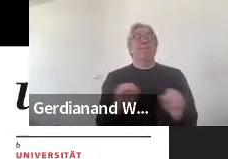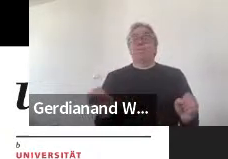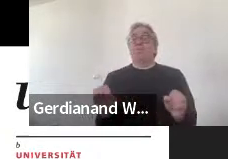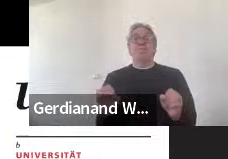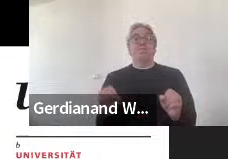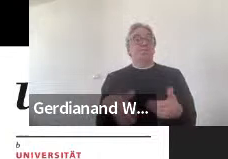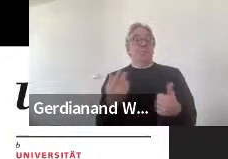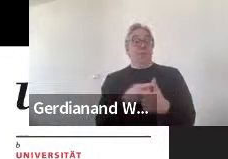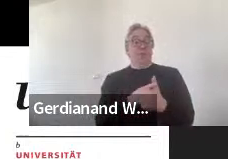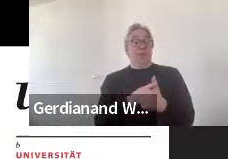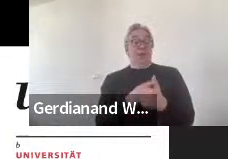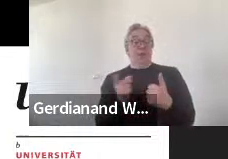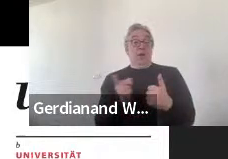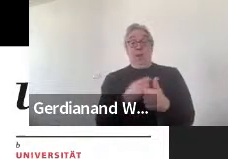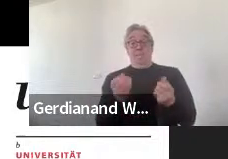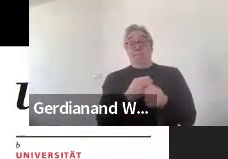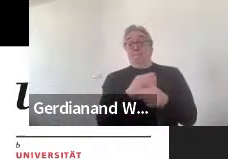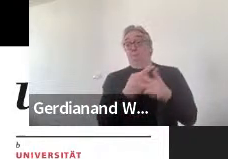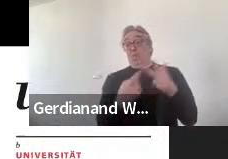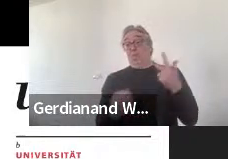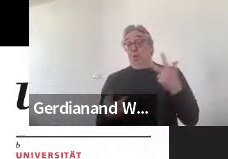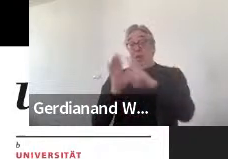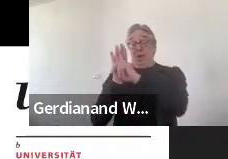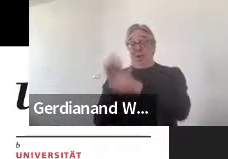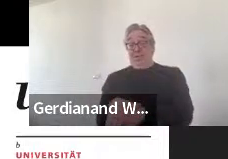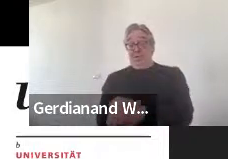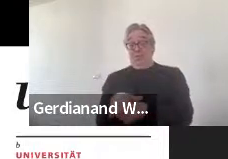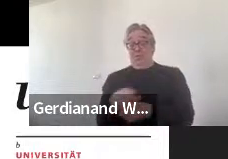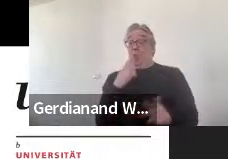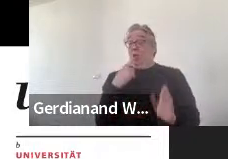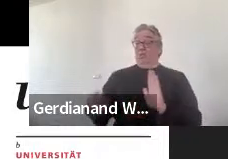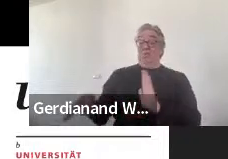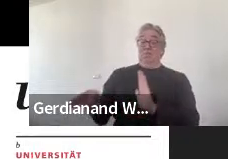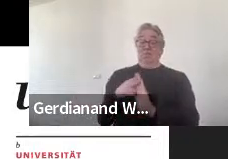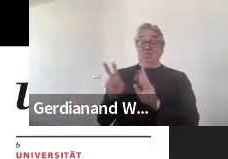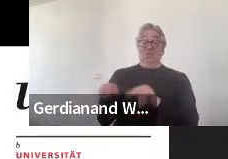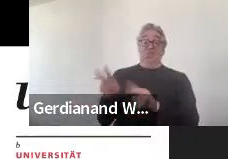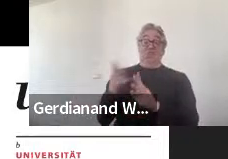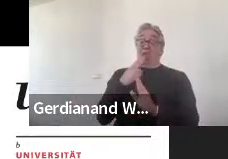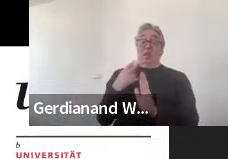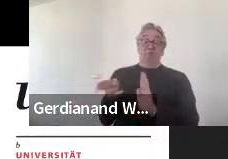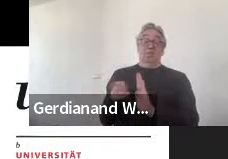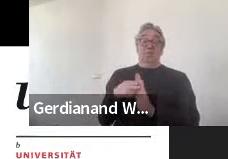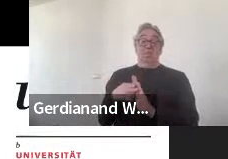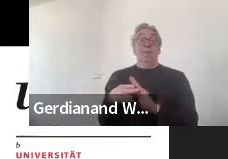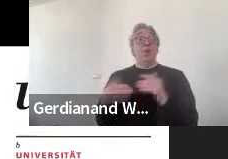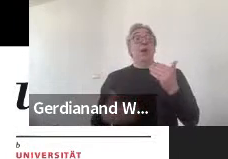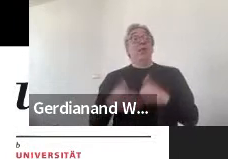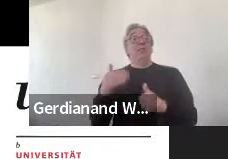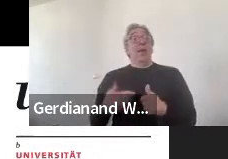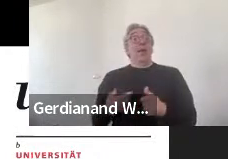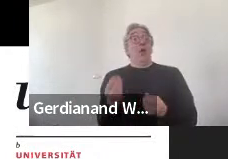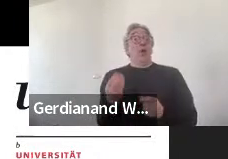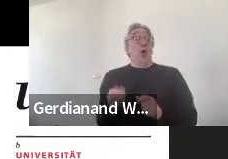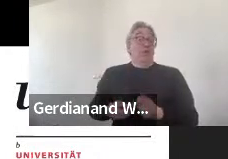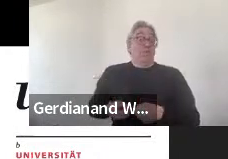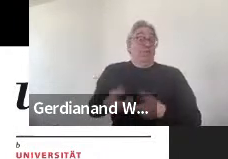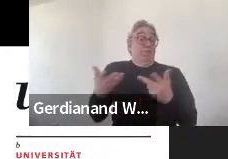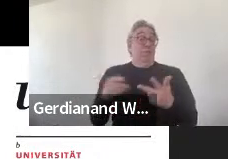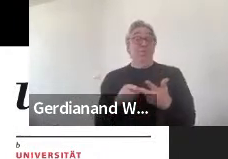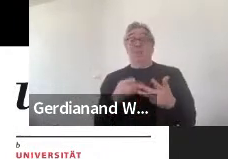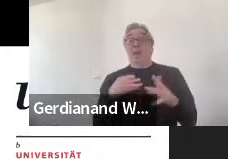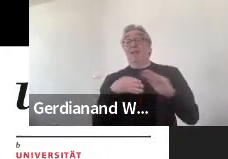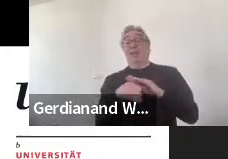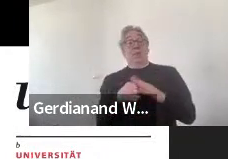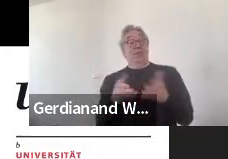multiple instances of discrimination and stigmatization, disability-related extra costs, lack of accessibility,